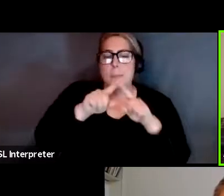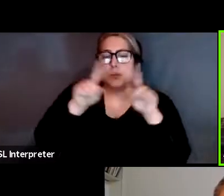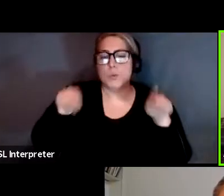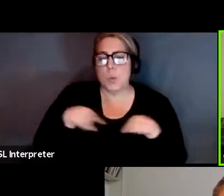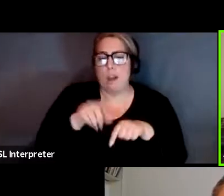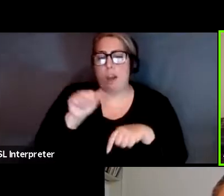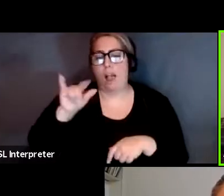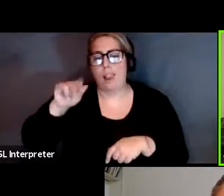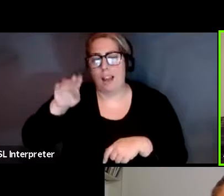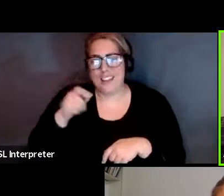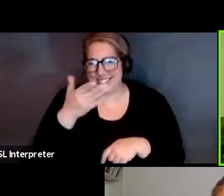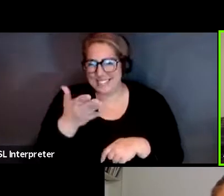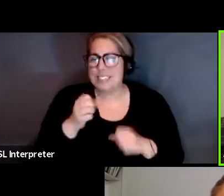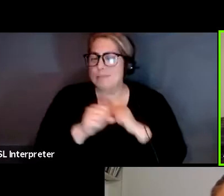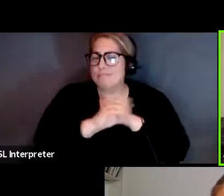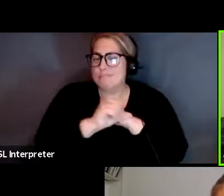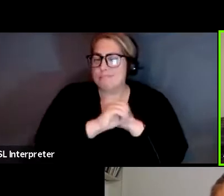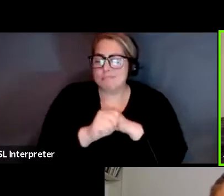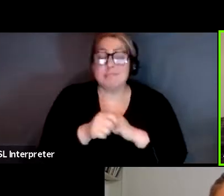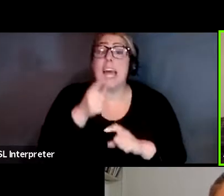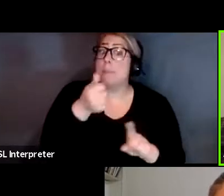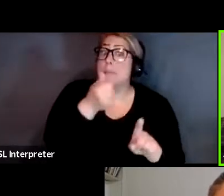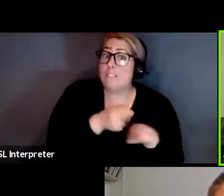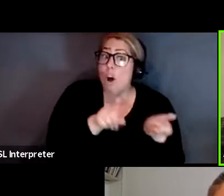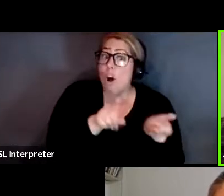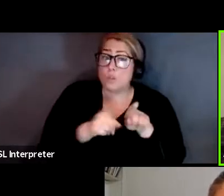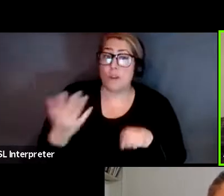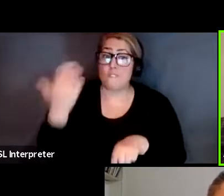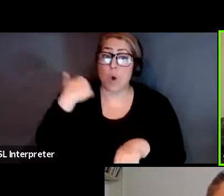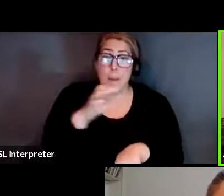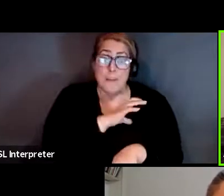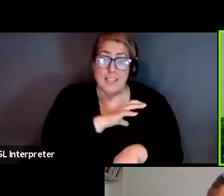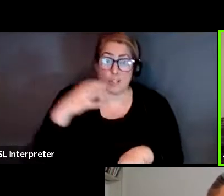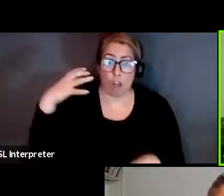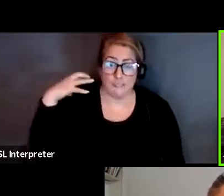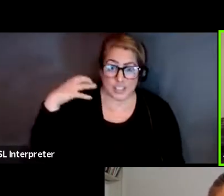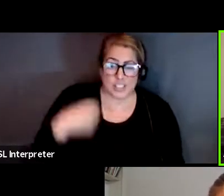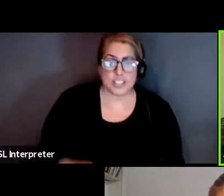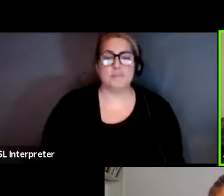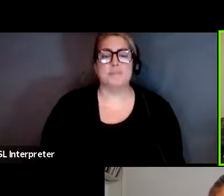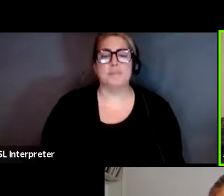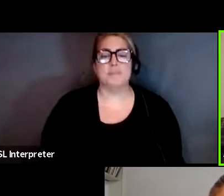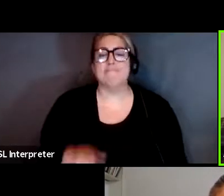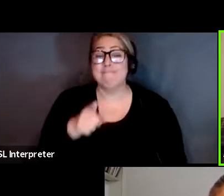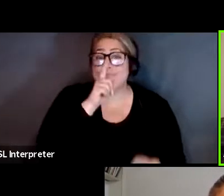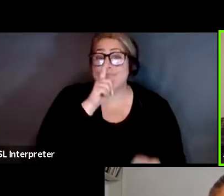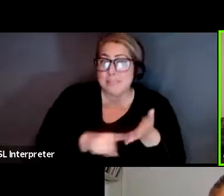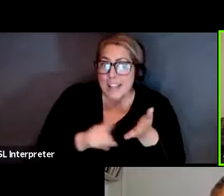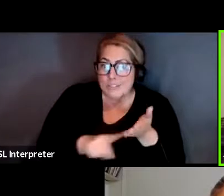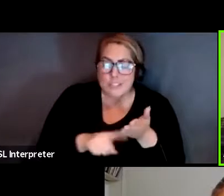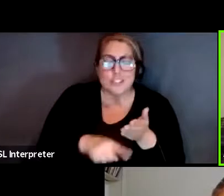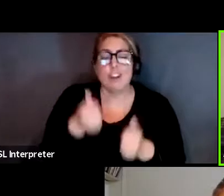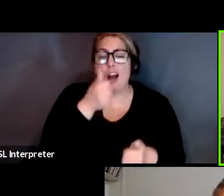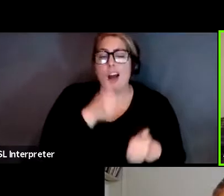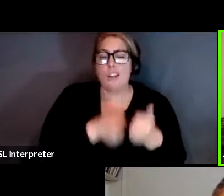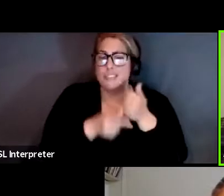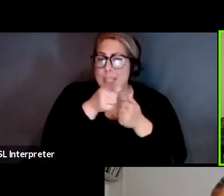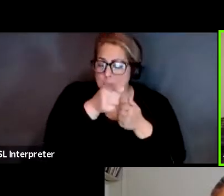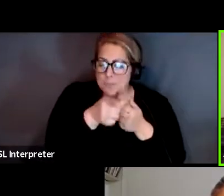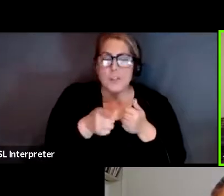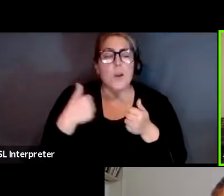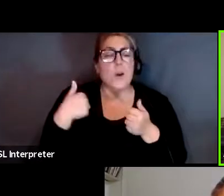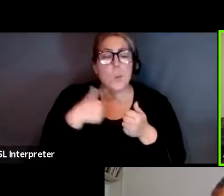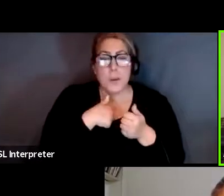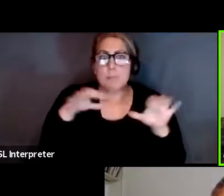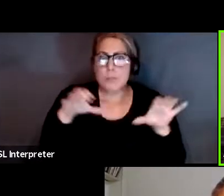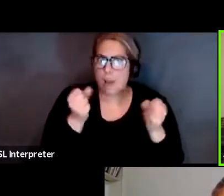Square. Mr. Harris is a former police officer and inspector, and under his leadership, the Alliance has been doing some